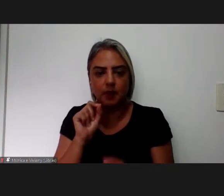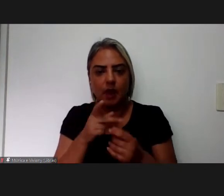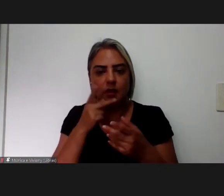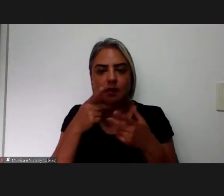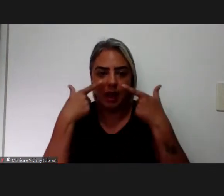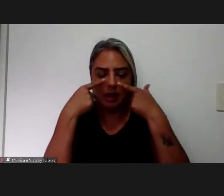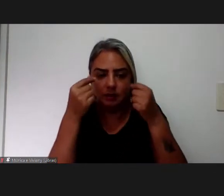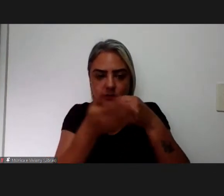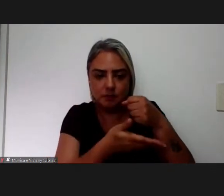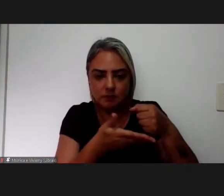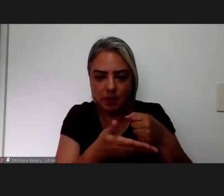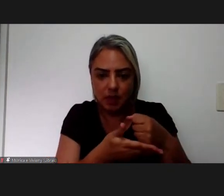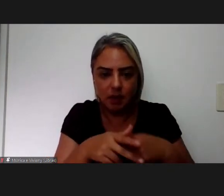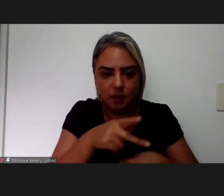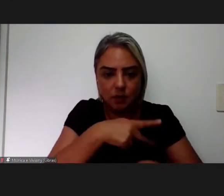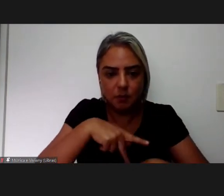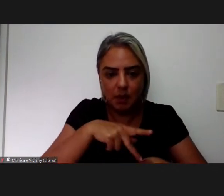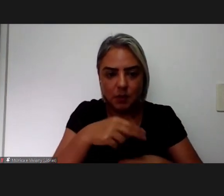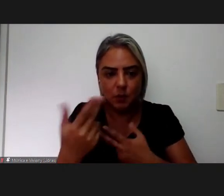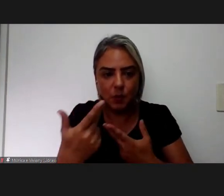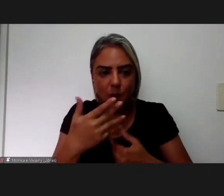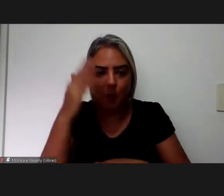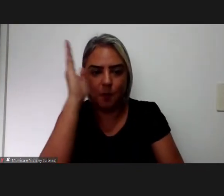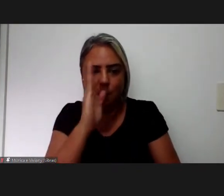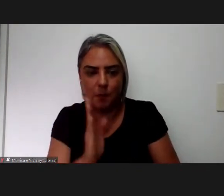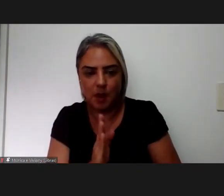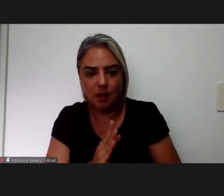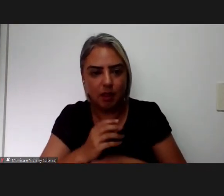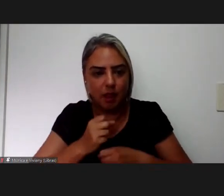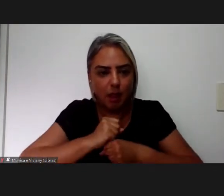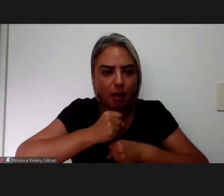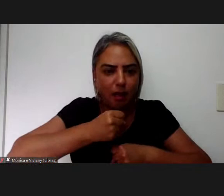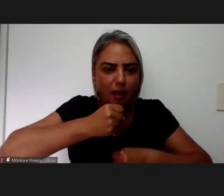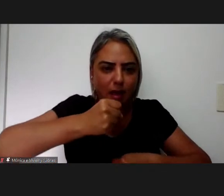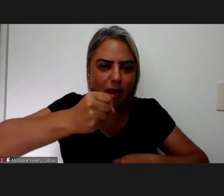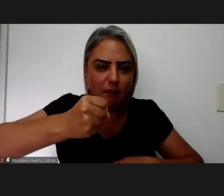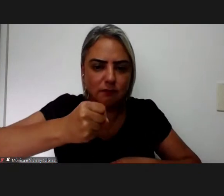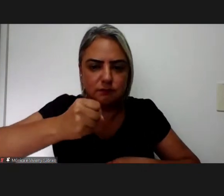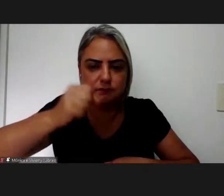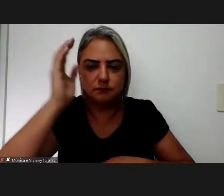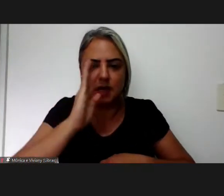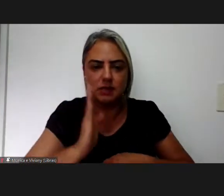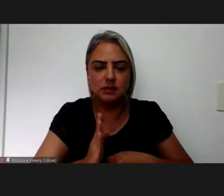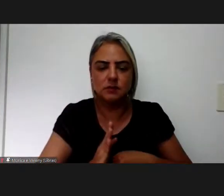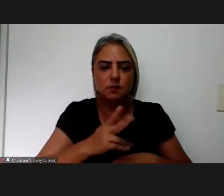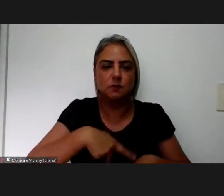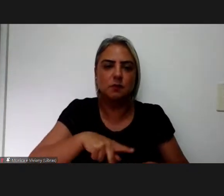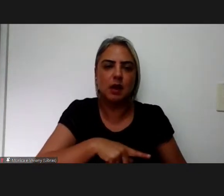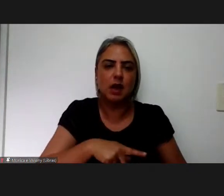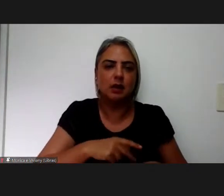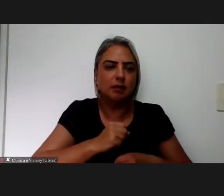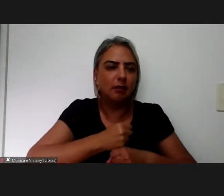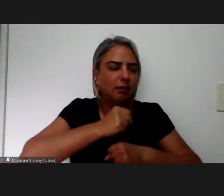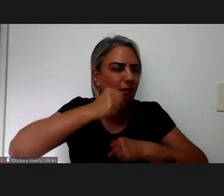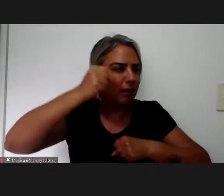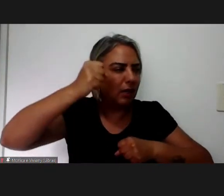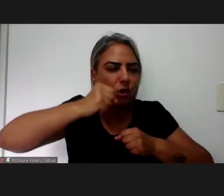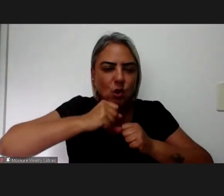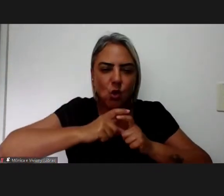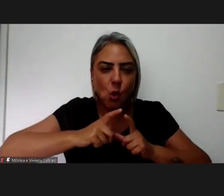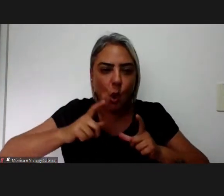atenção I would like to speak about primary care, like in Brazil, with its extension.